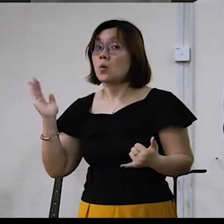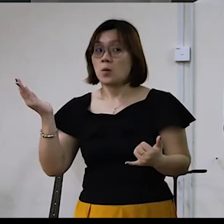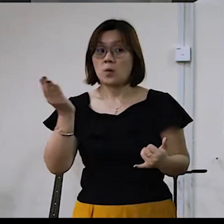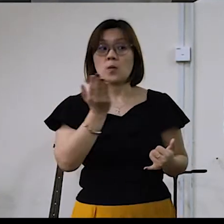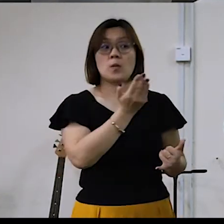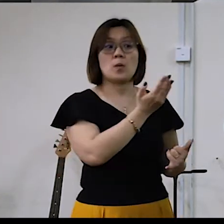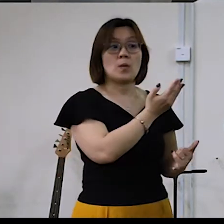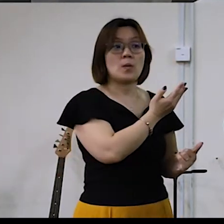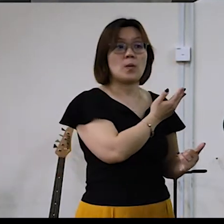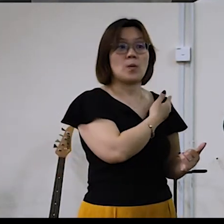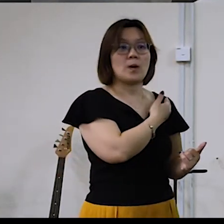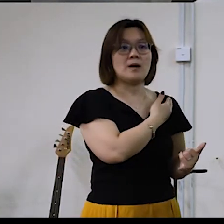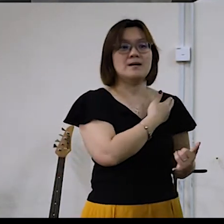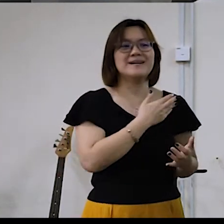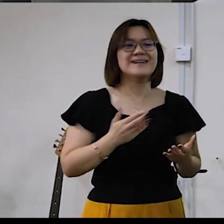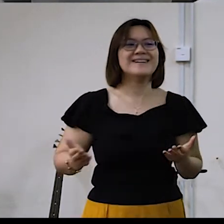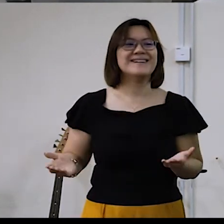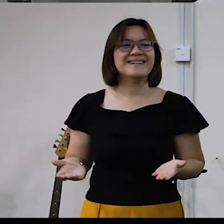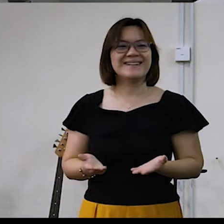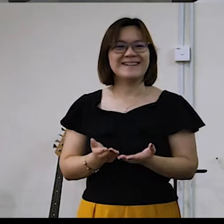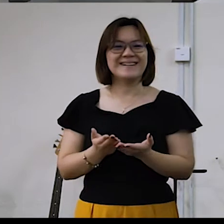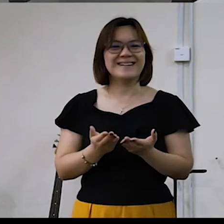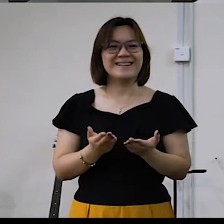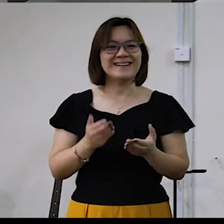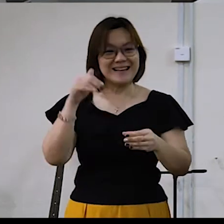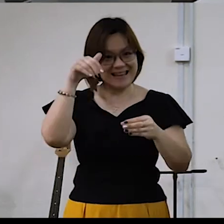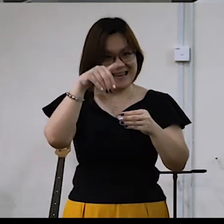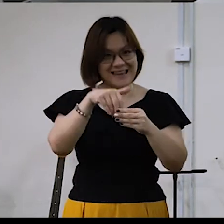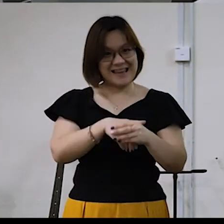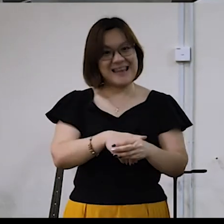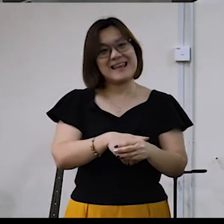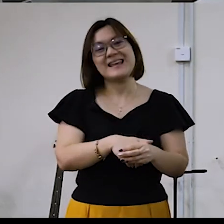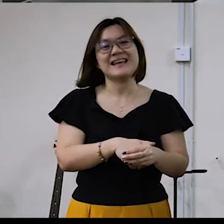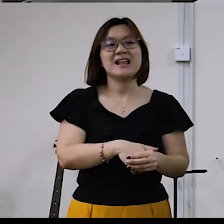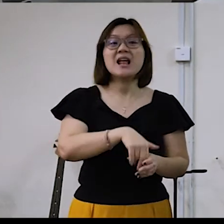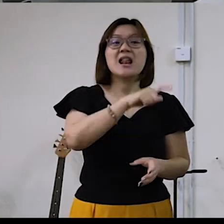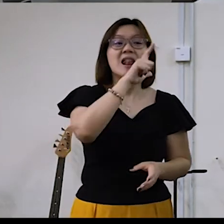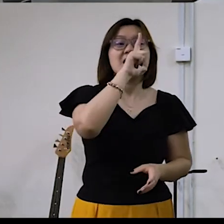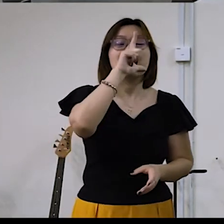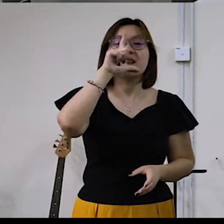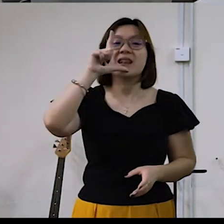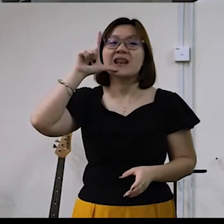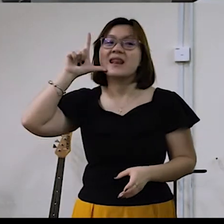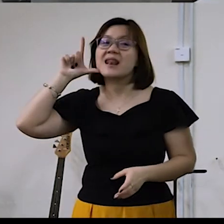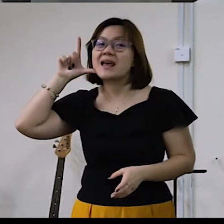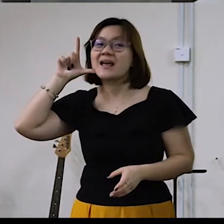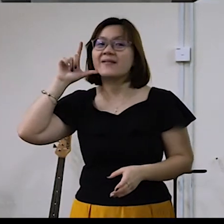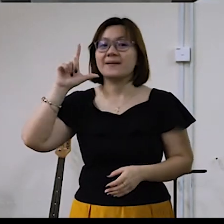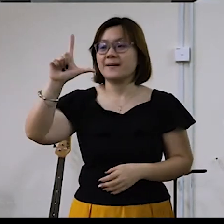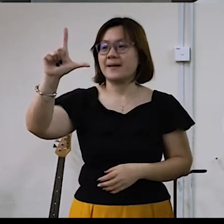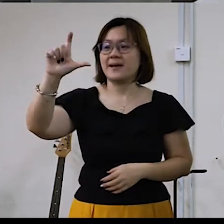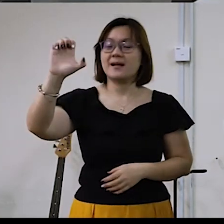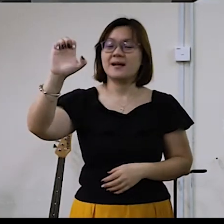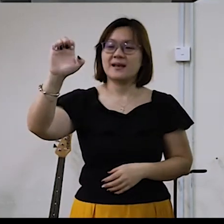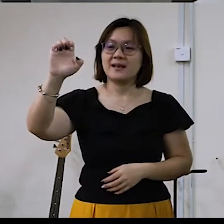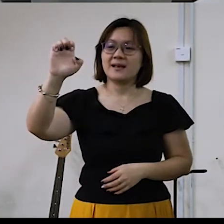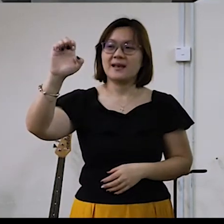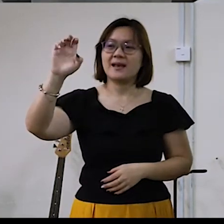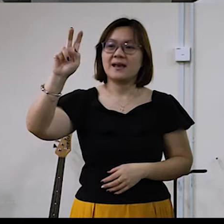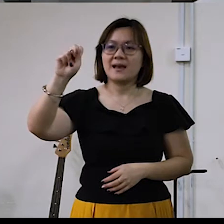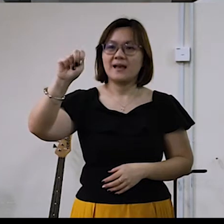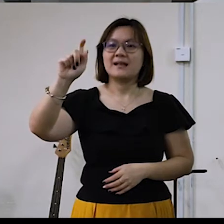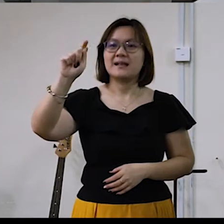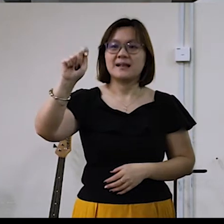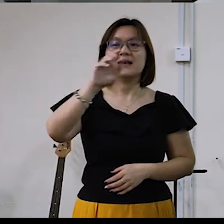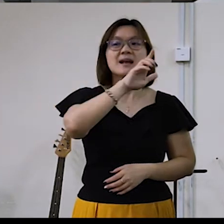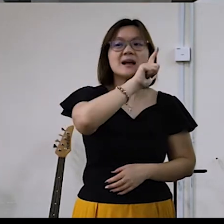two of you are falling asleep. I hope you are closing your eyes. I hope you are closing your eyes and listening to the sermon and not falling asleep. If you're trying to